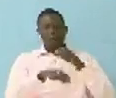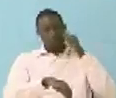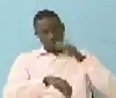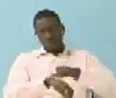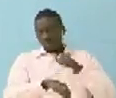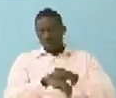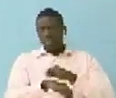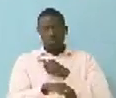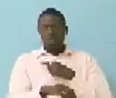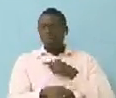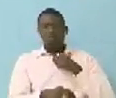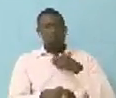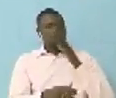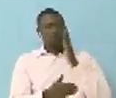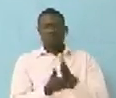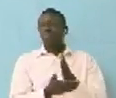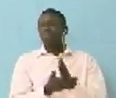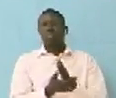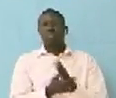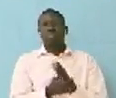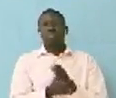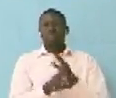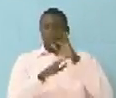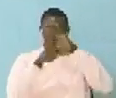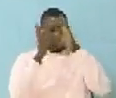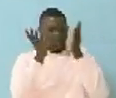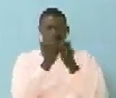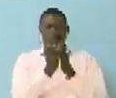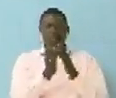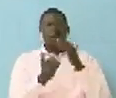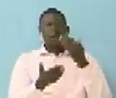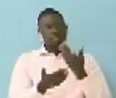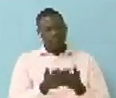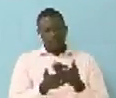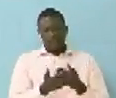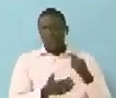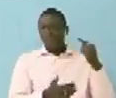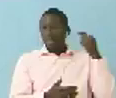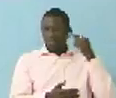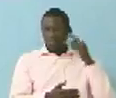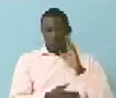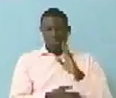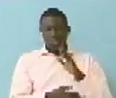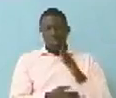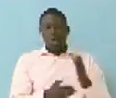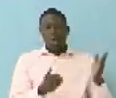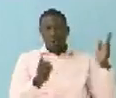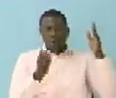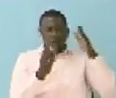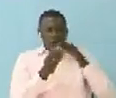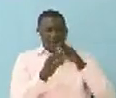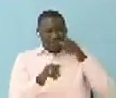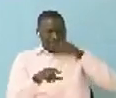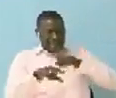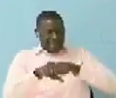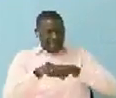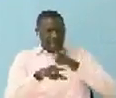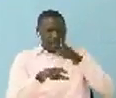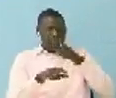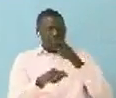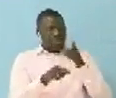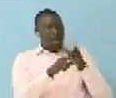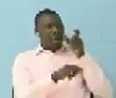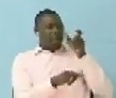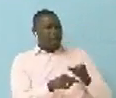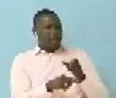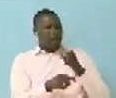General, just listen to me. I'm saying so far, Yes. up to that point, is he